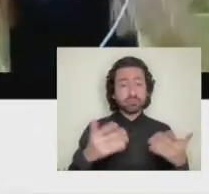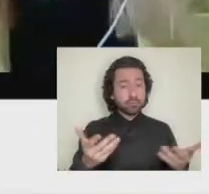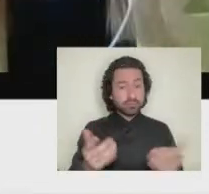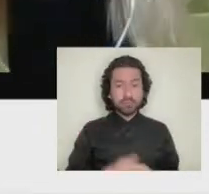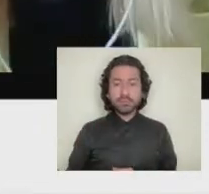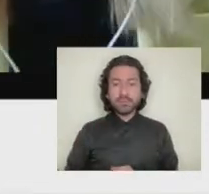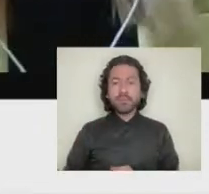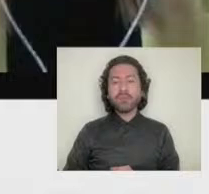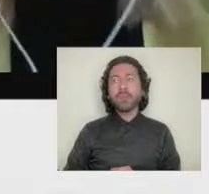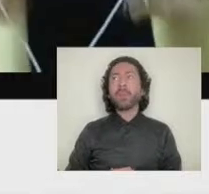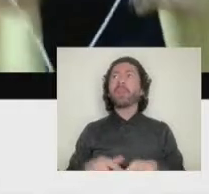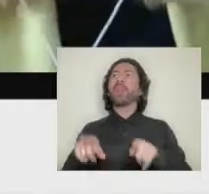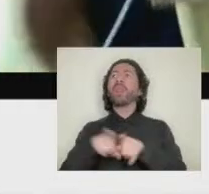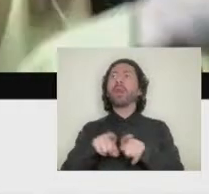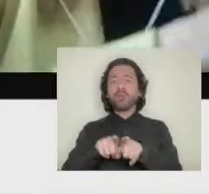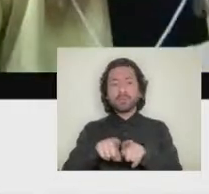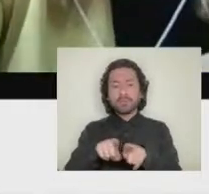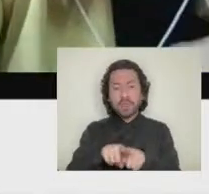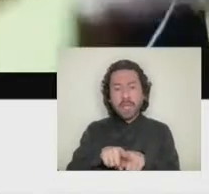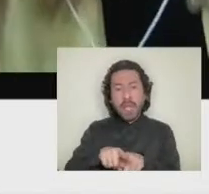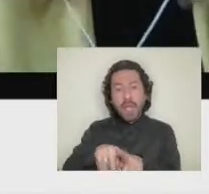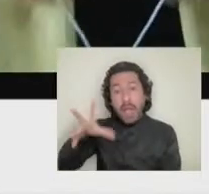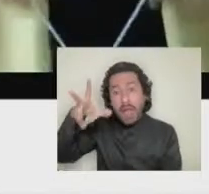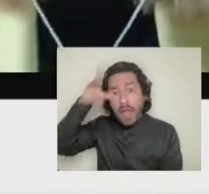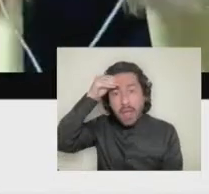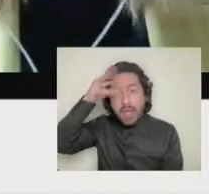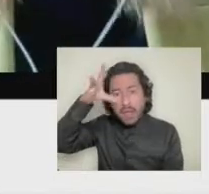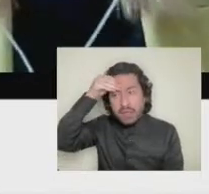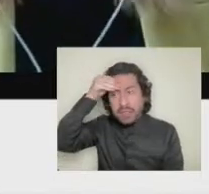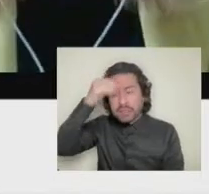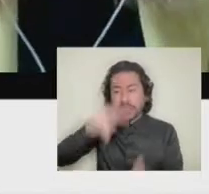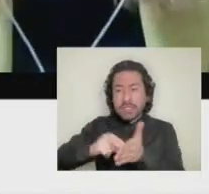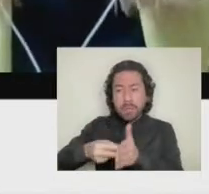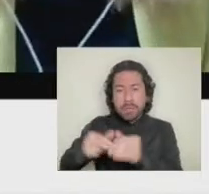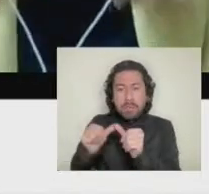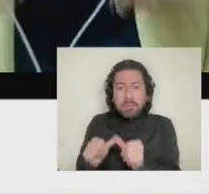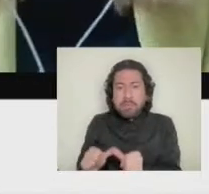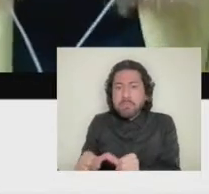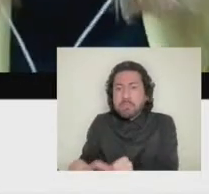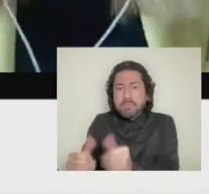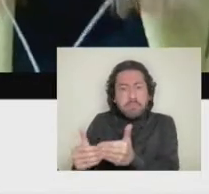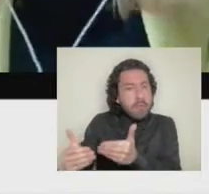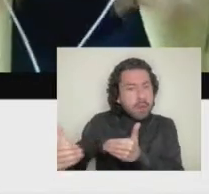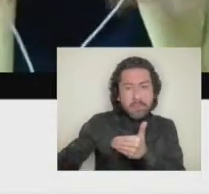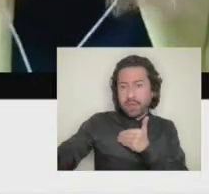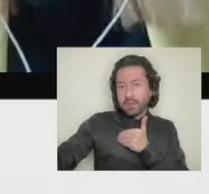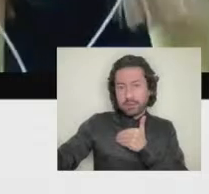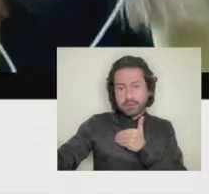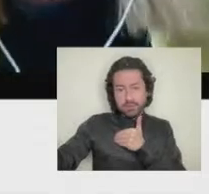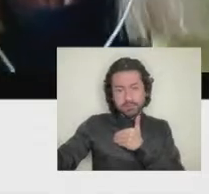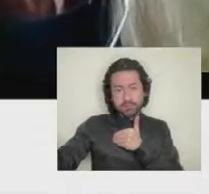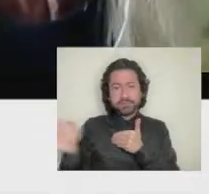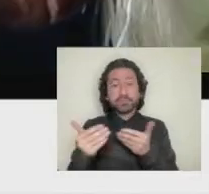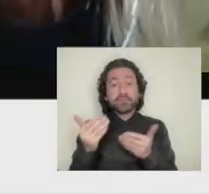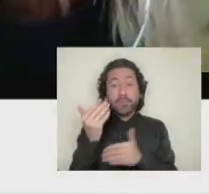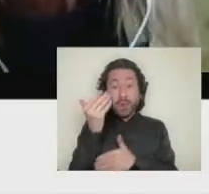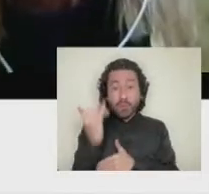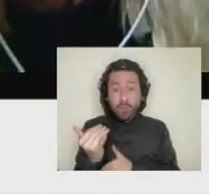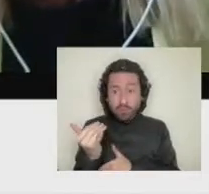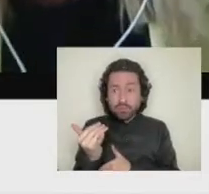It's very important to work with the recomposition of learning, not only after the pandemic,